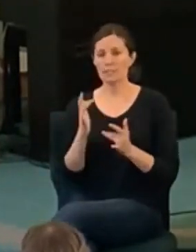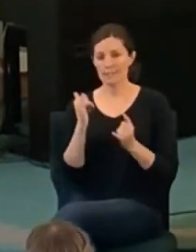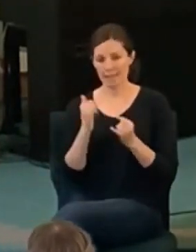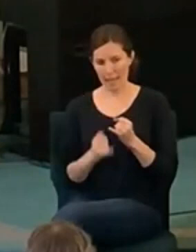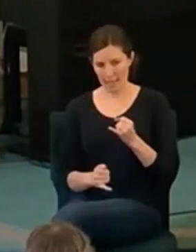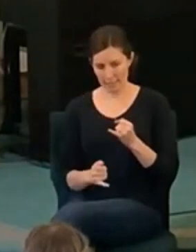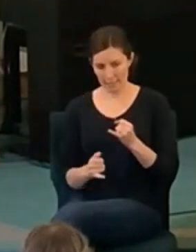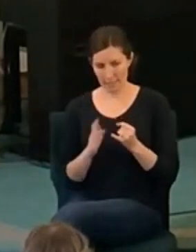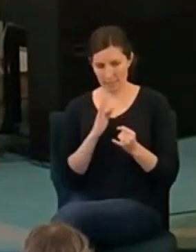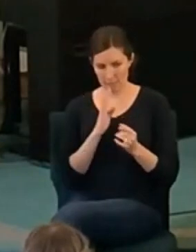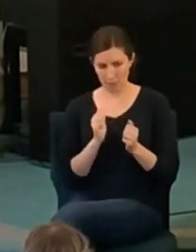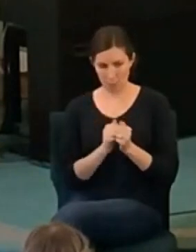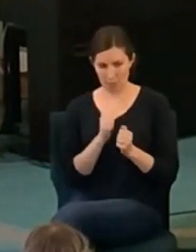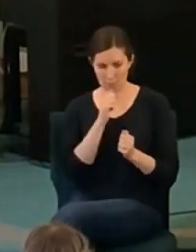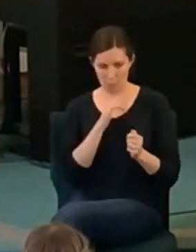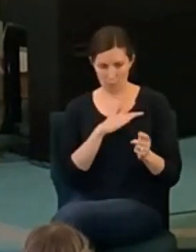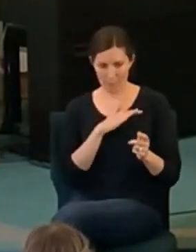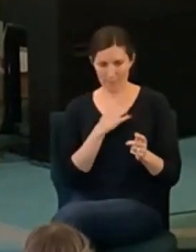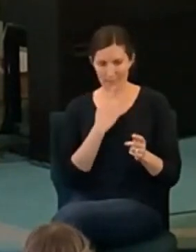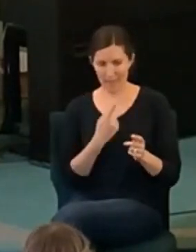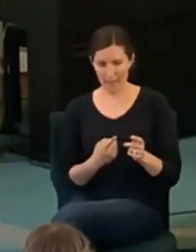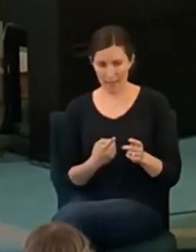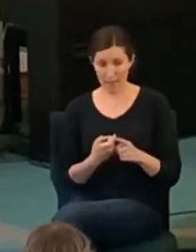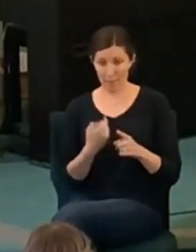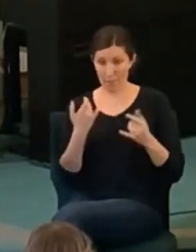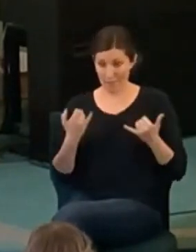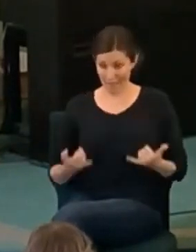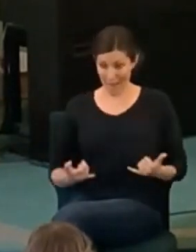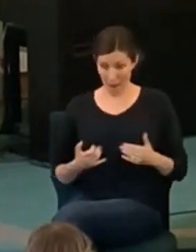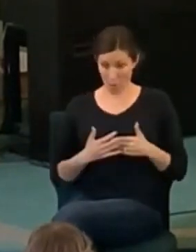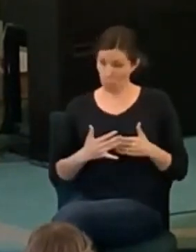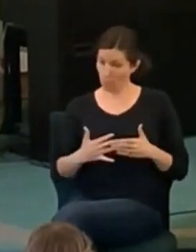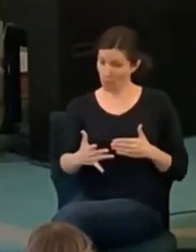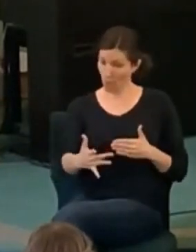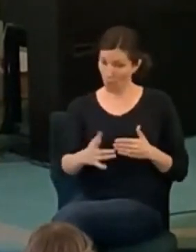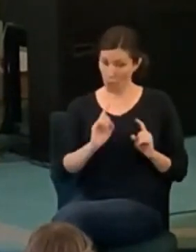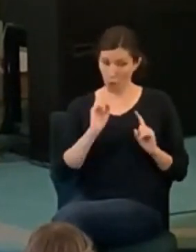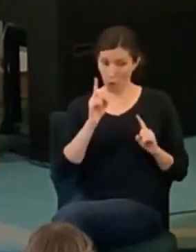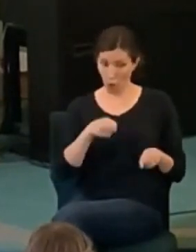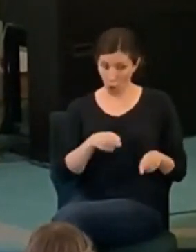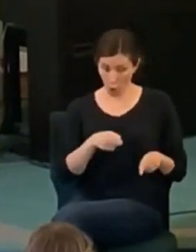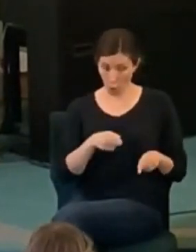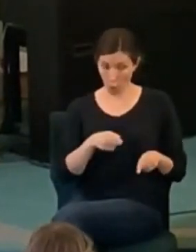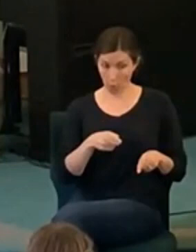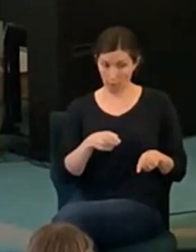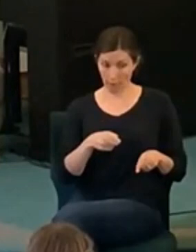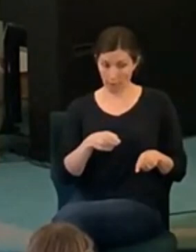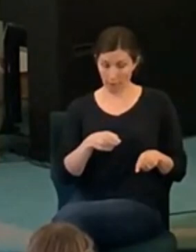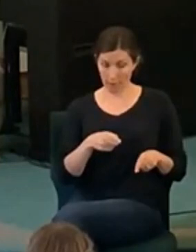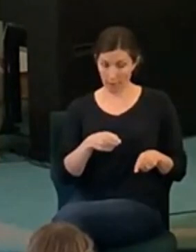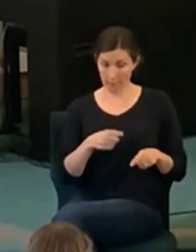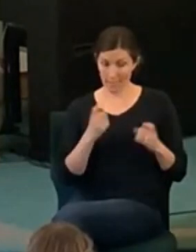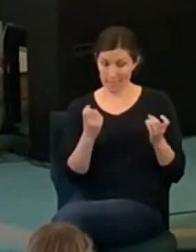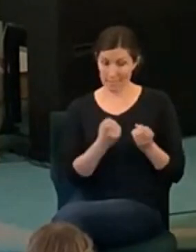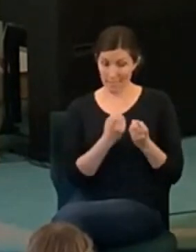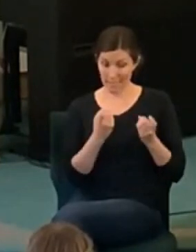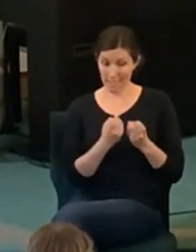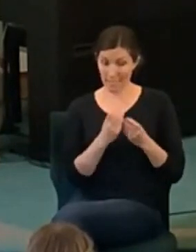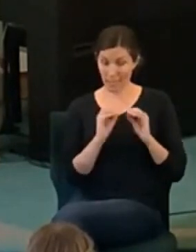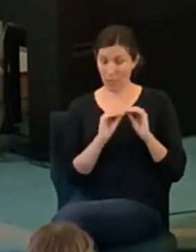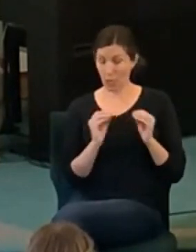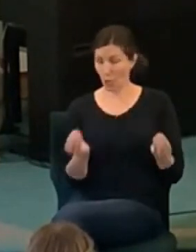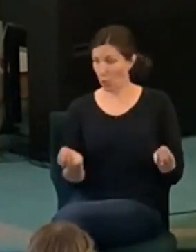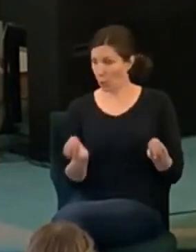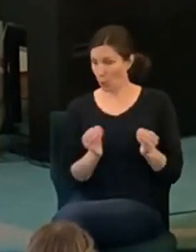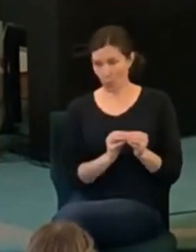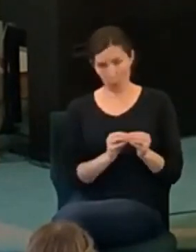holiness. Did you notice Jesus' last words to her? When we speak things, usually the first and the last